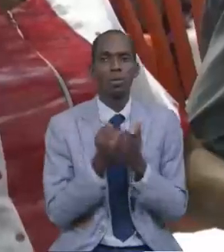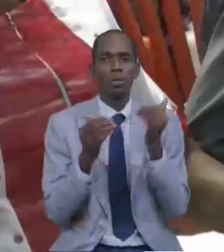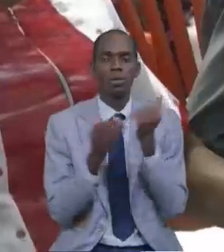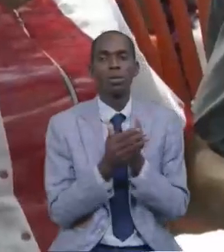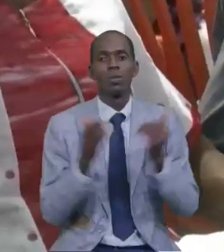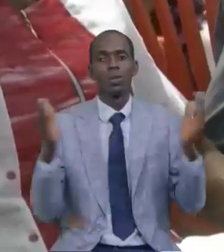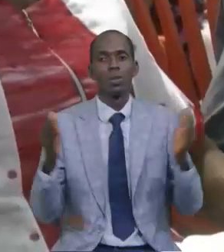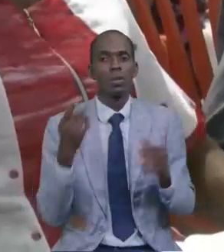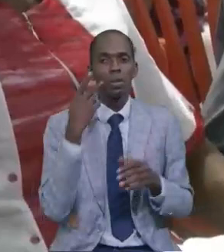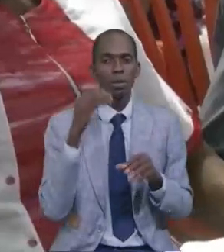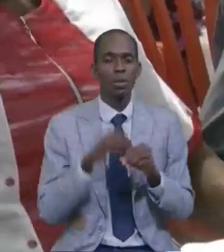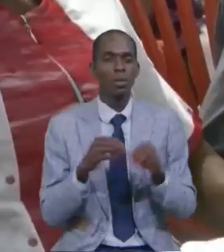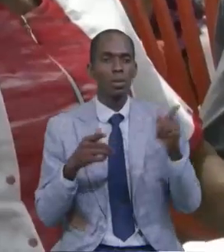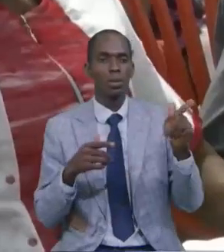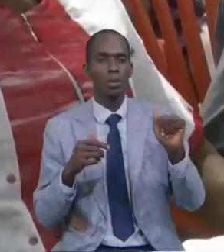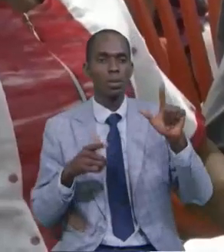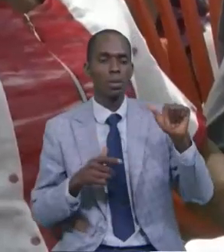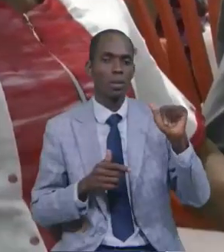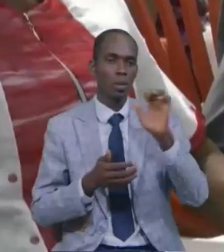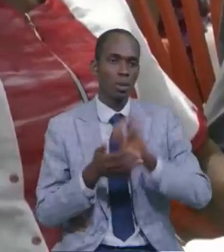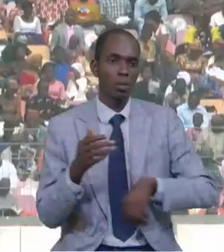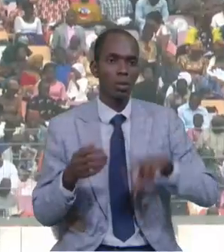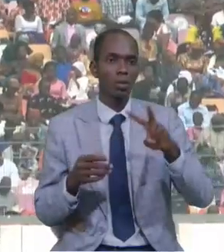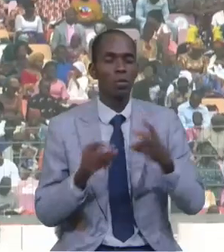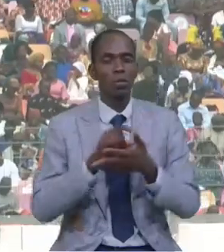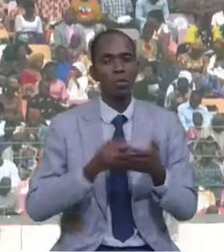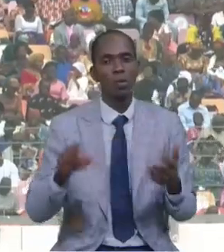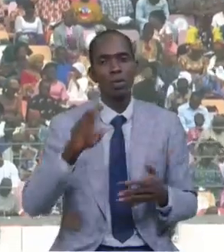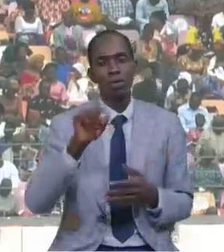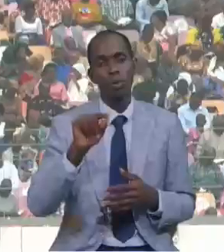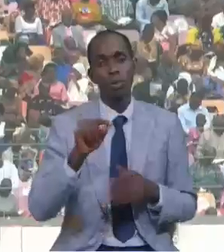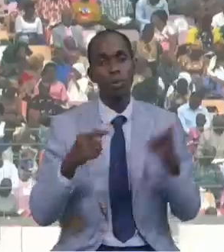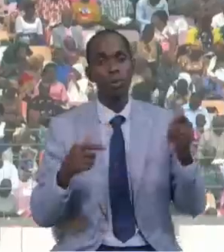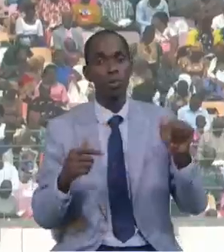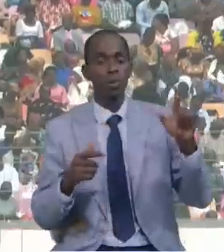2, verse 20. I am crucified with Christ.